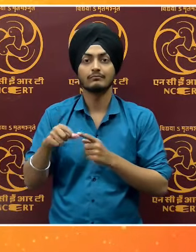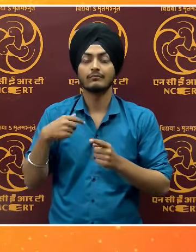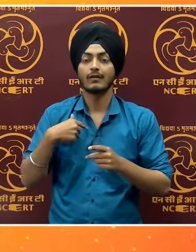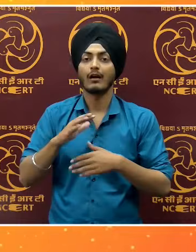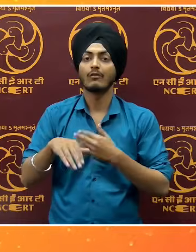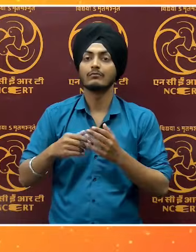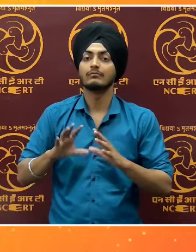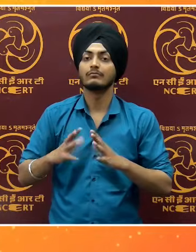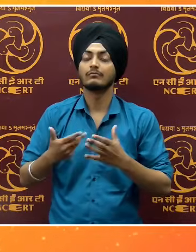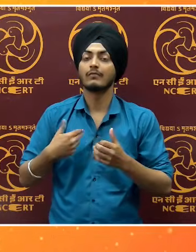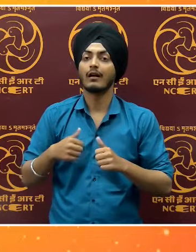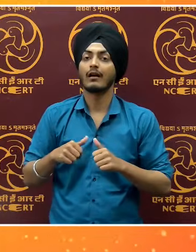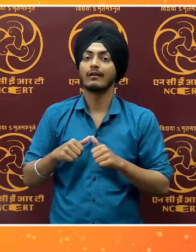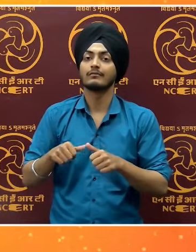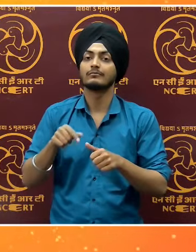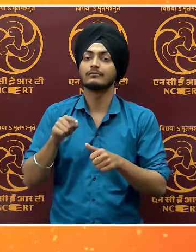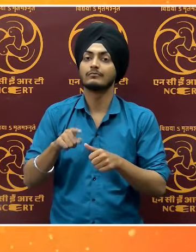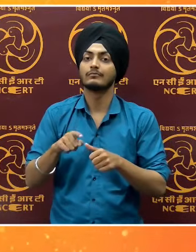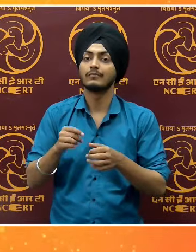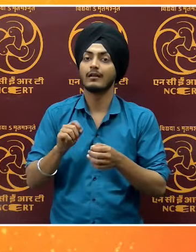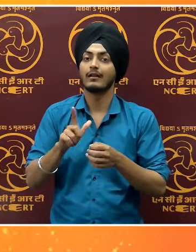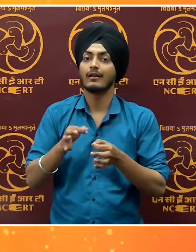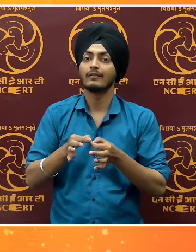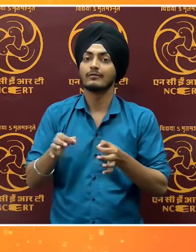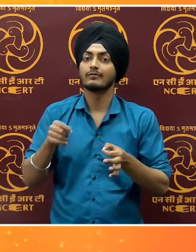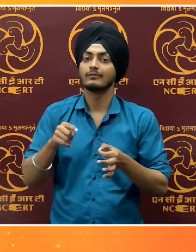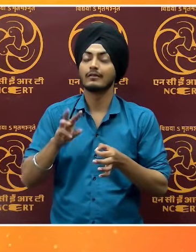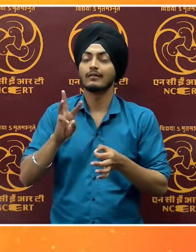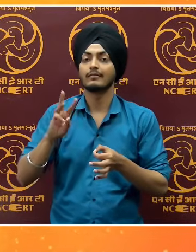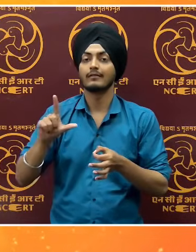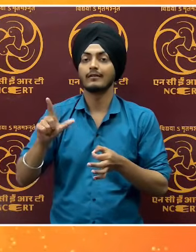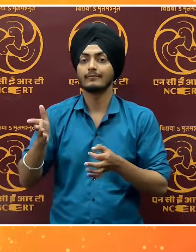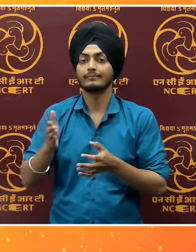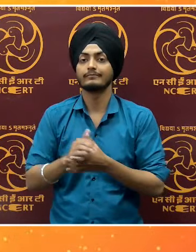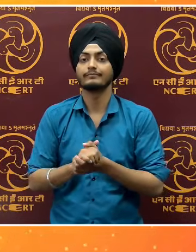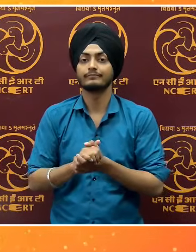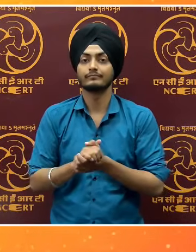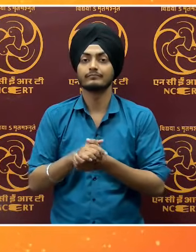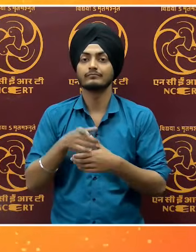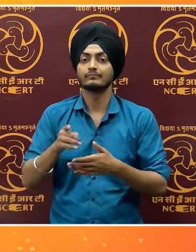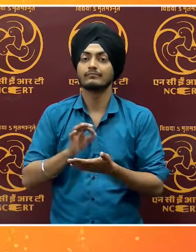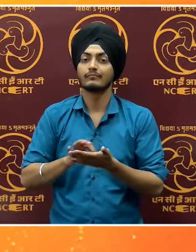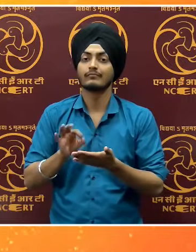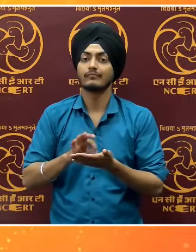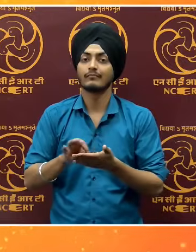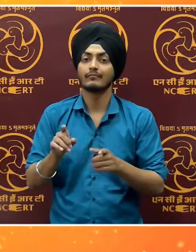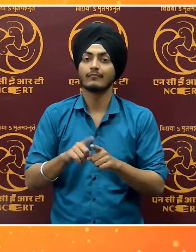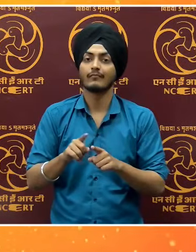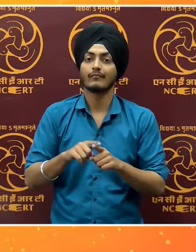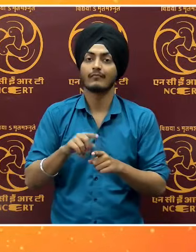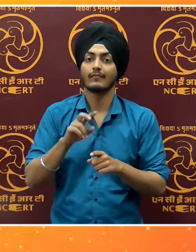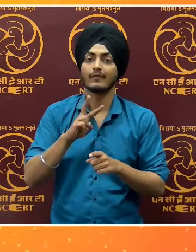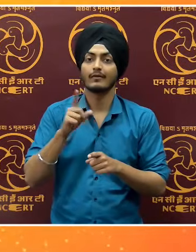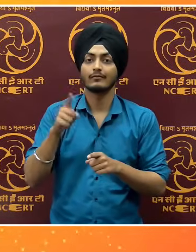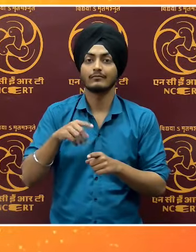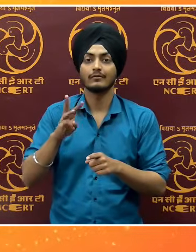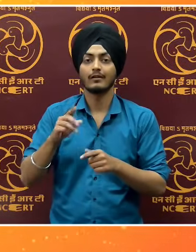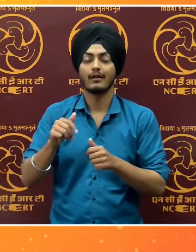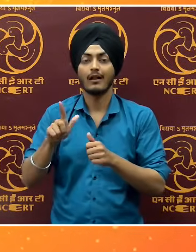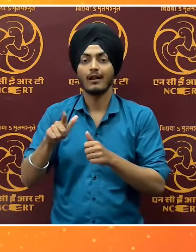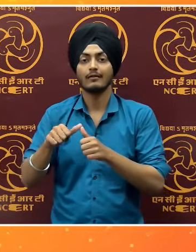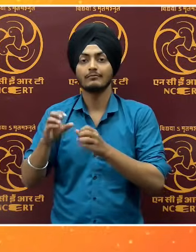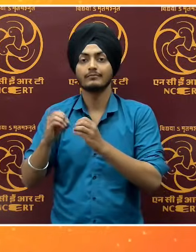put A by 3, and in the place of length, I will put 3L. So it can be written as rho into 3L by A by 3.